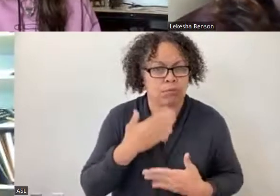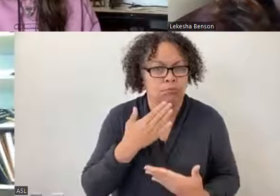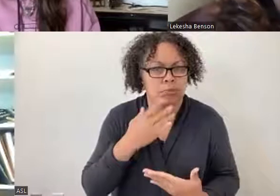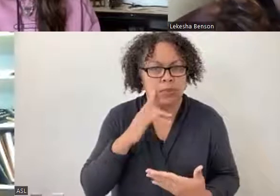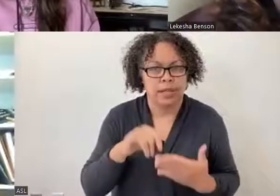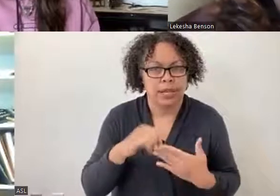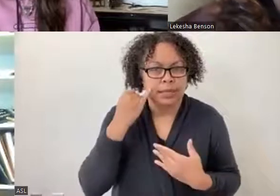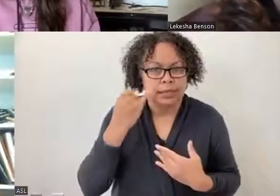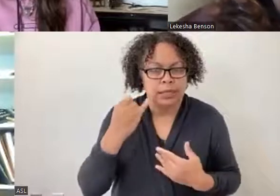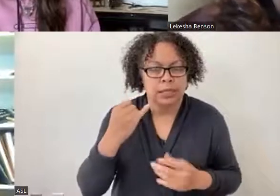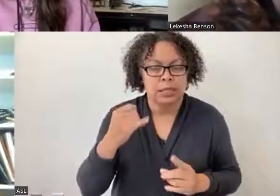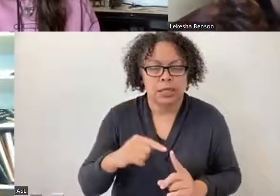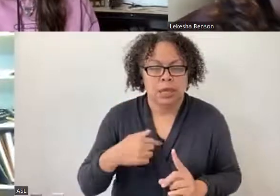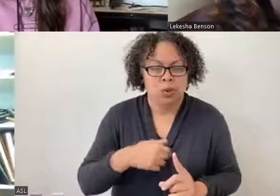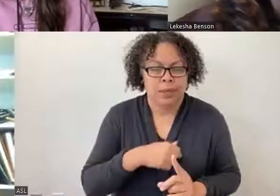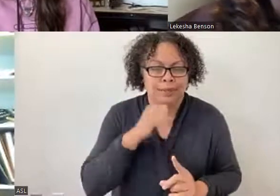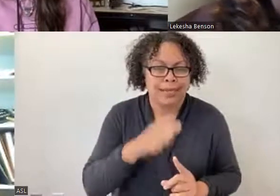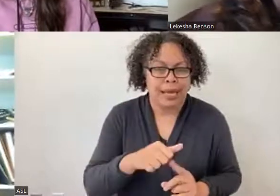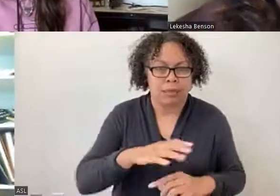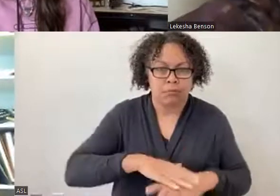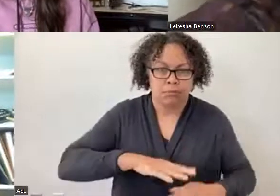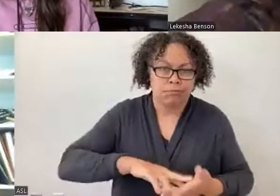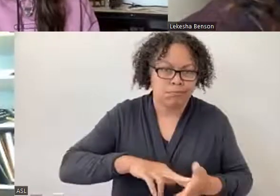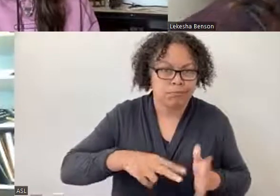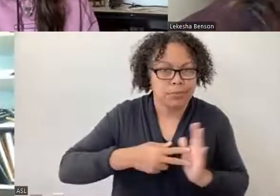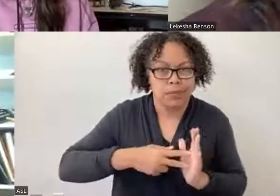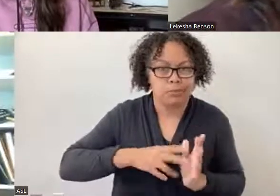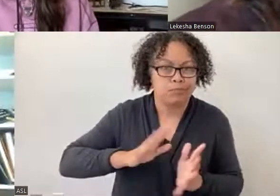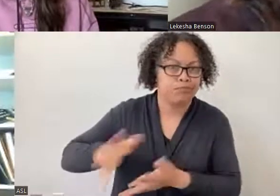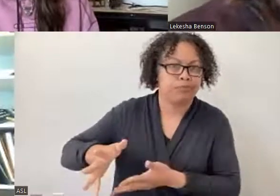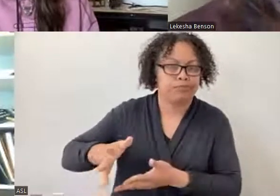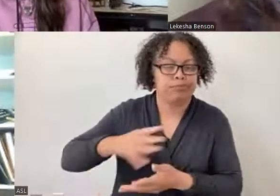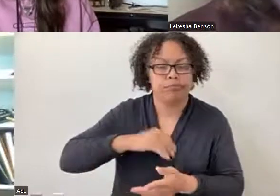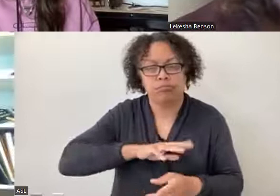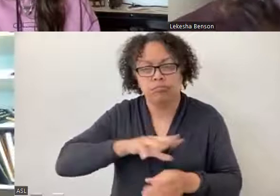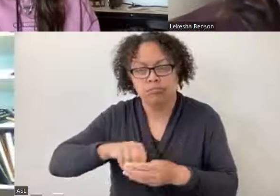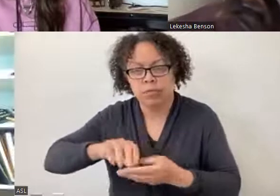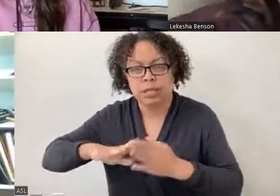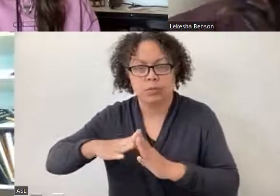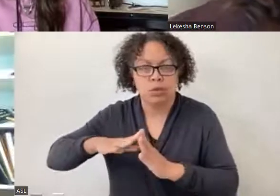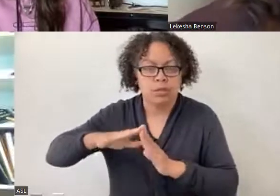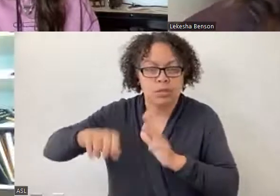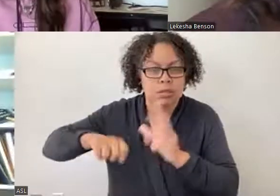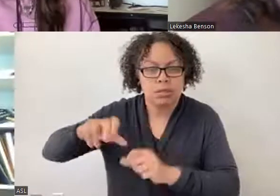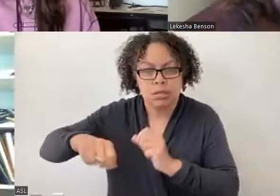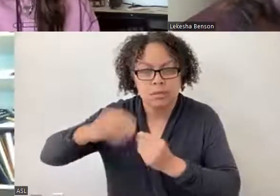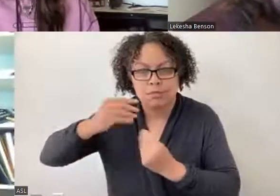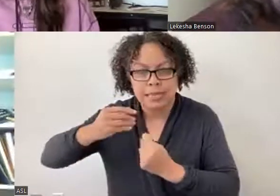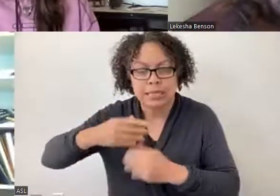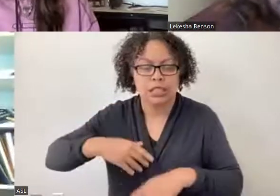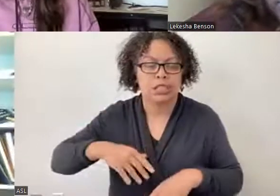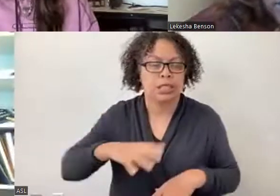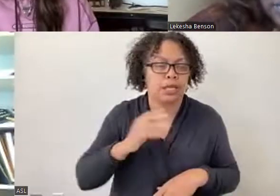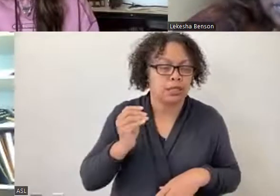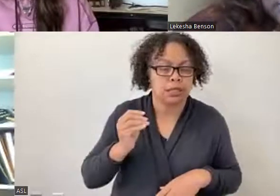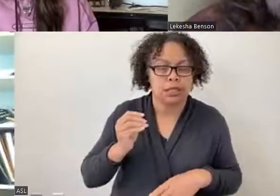not being intentionally, coming into a place where